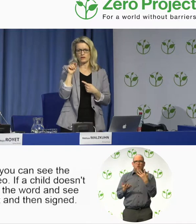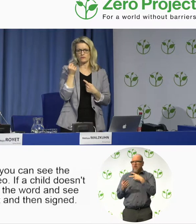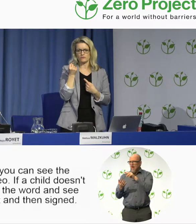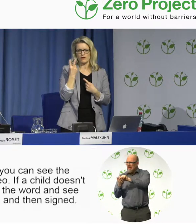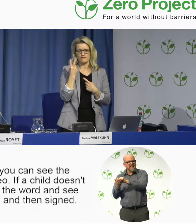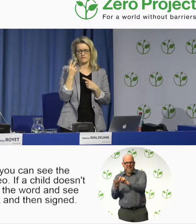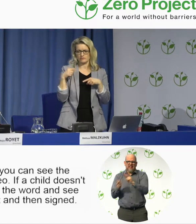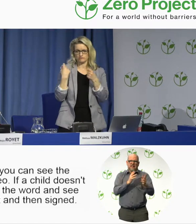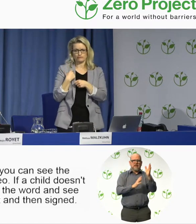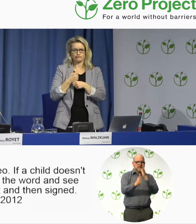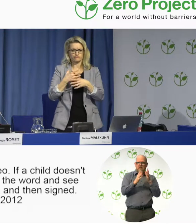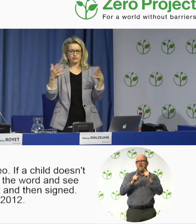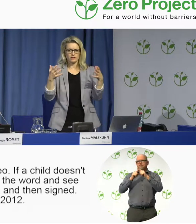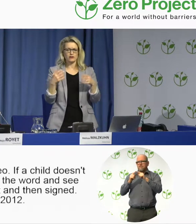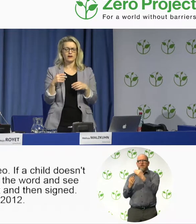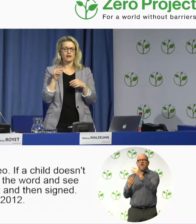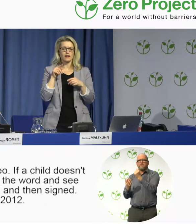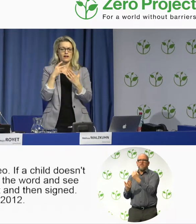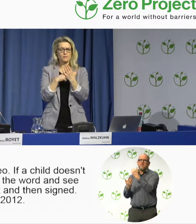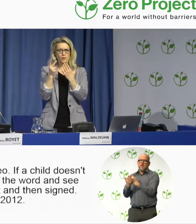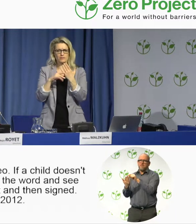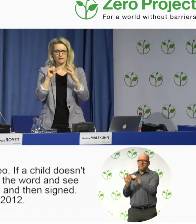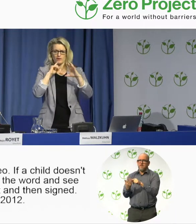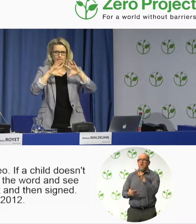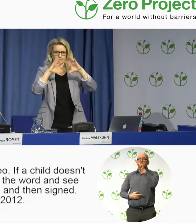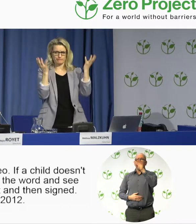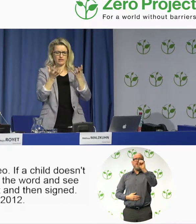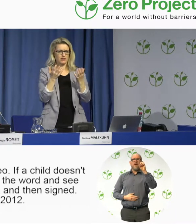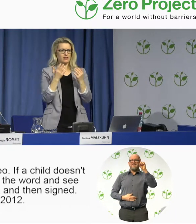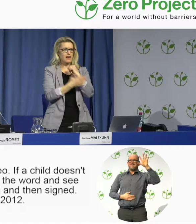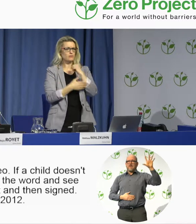We've been working on this platform since 2012.